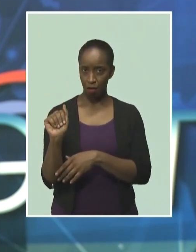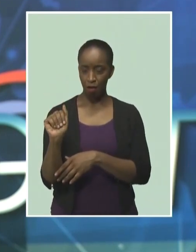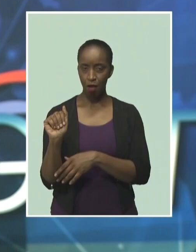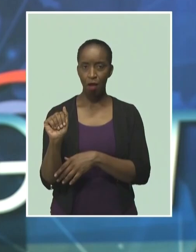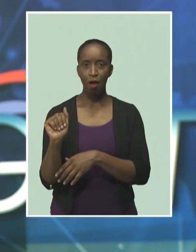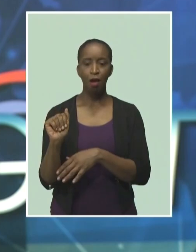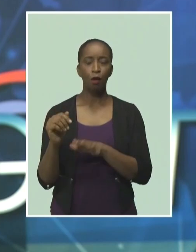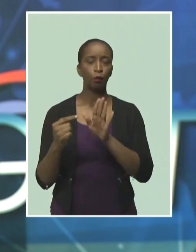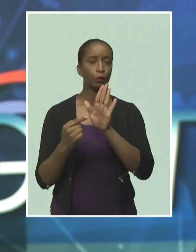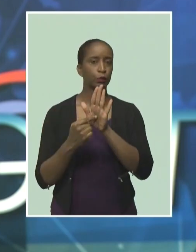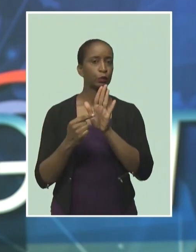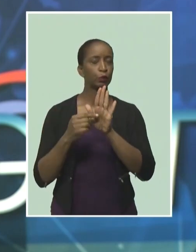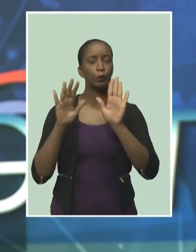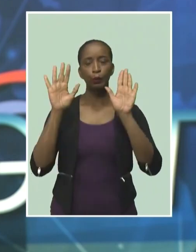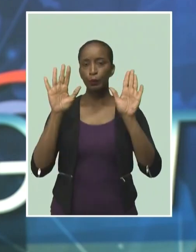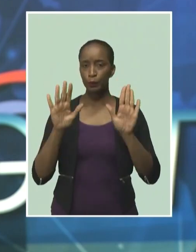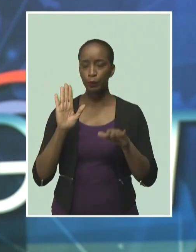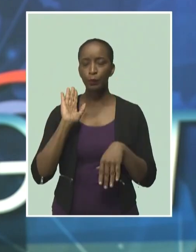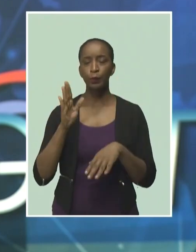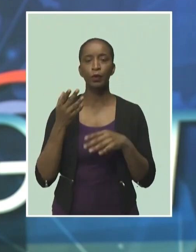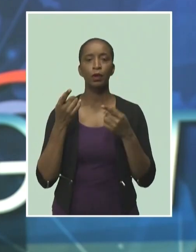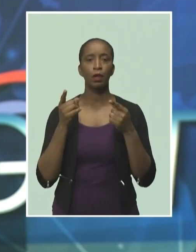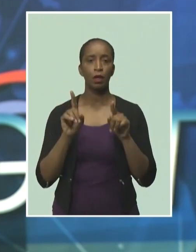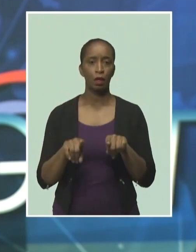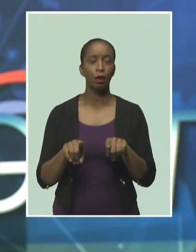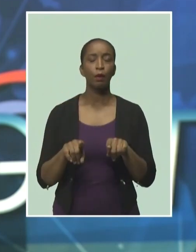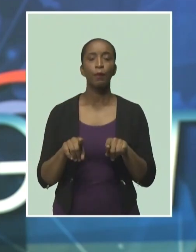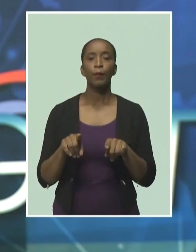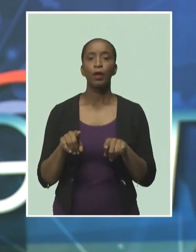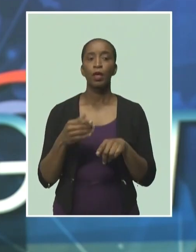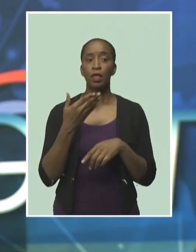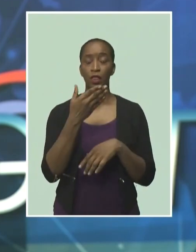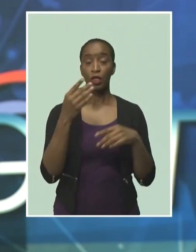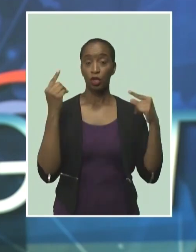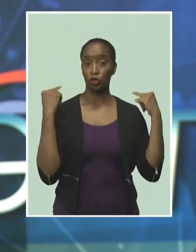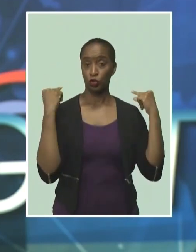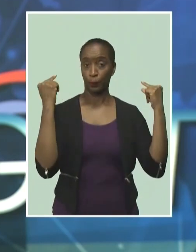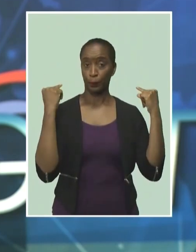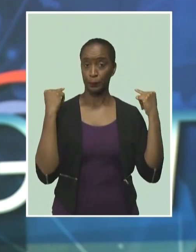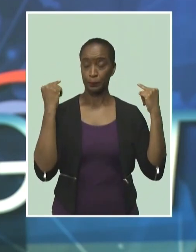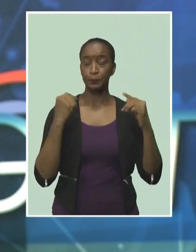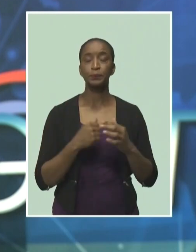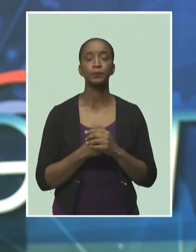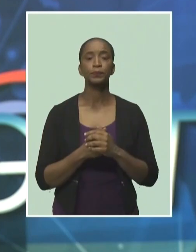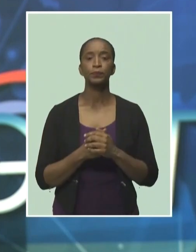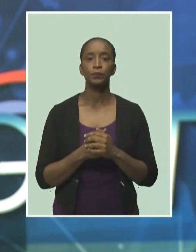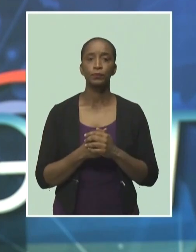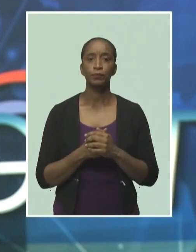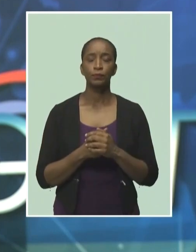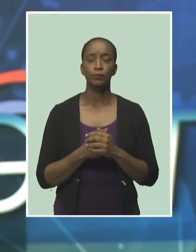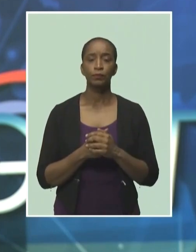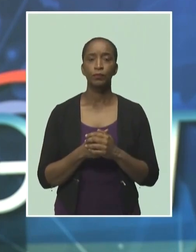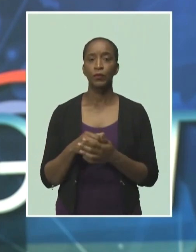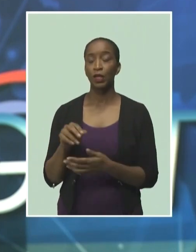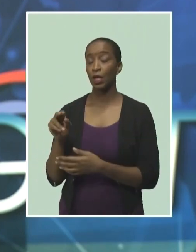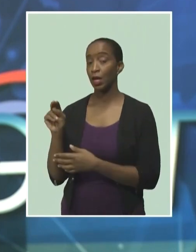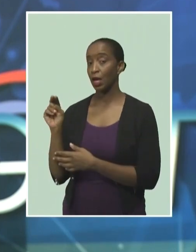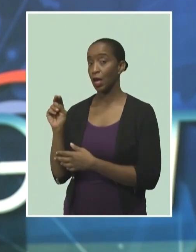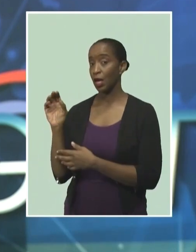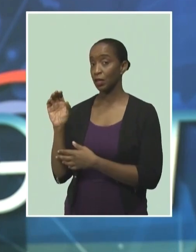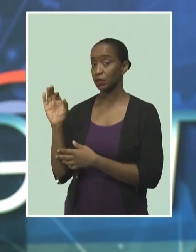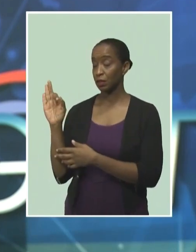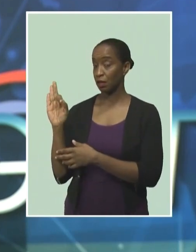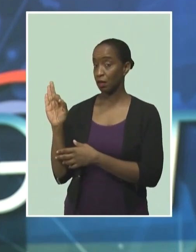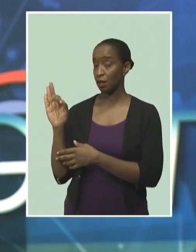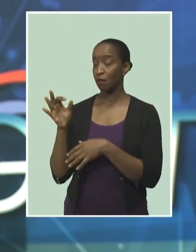That event is slated for Sunday at the Garfield Sobers Gymnasium. Theatre Arts Officer at the NCF, Janelle Mitchell, says